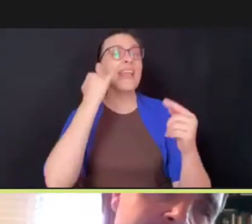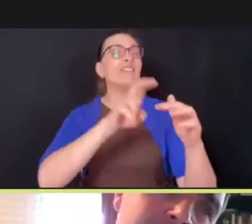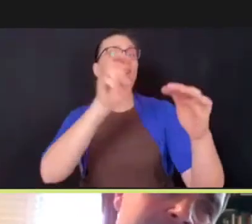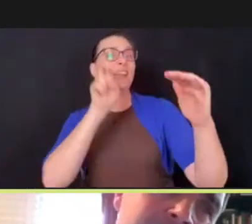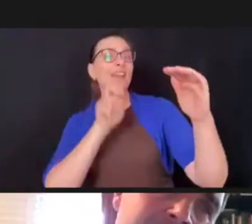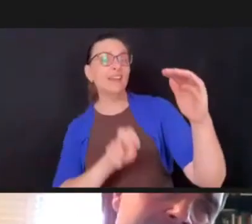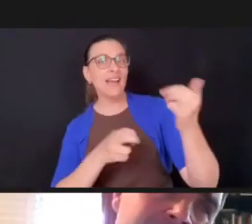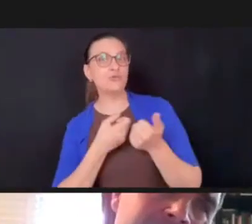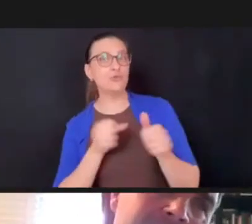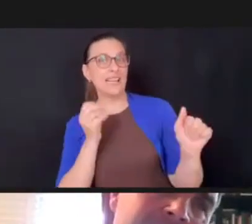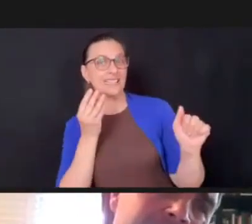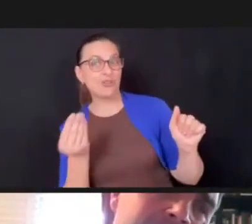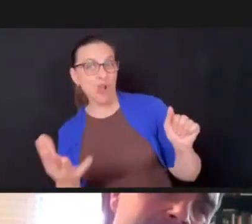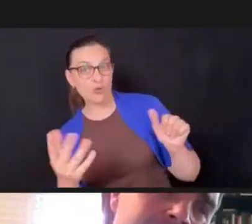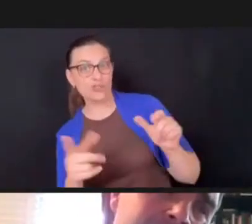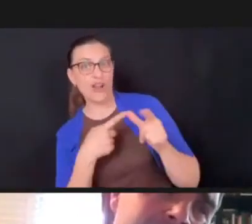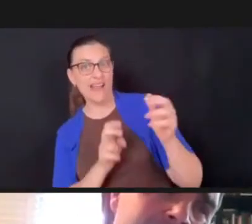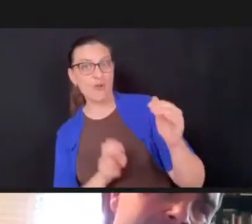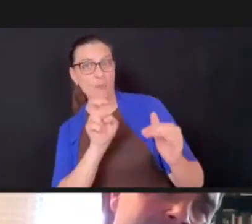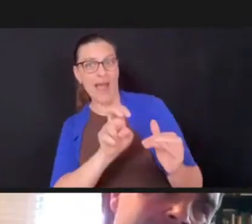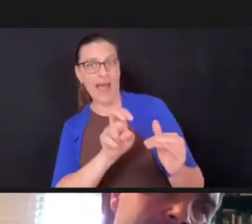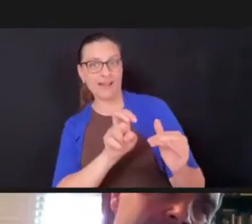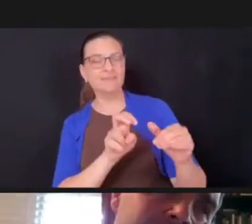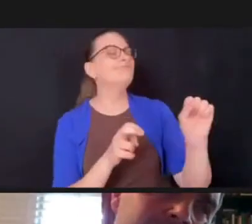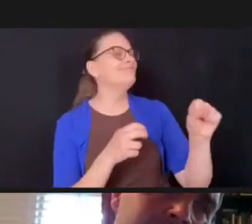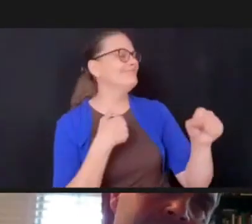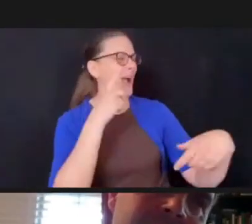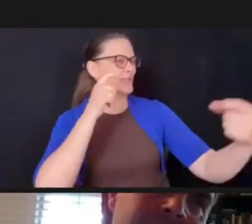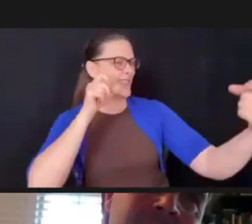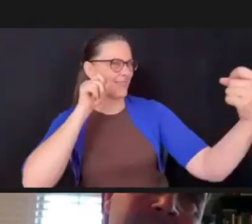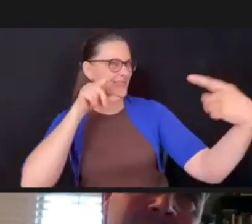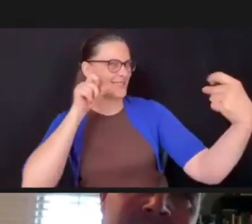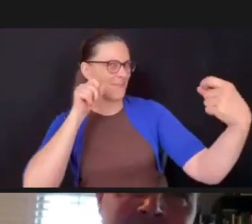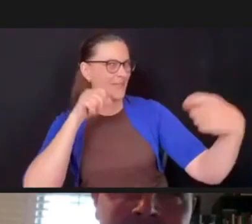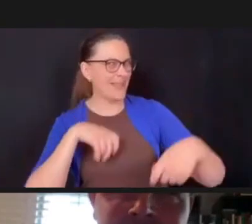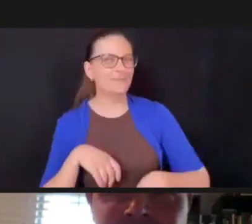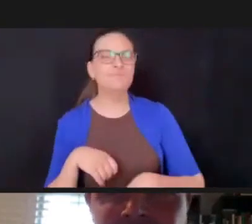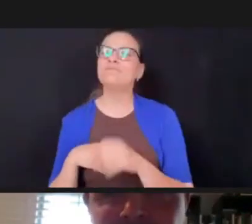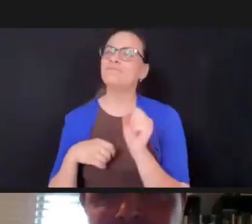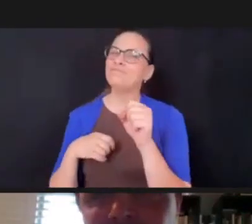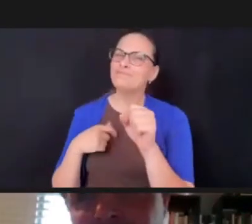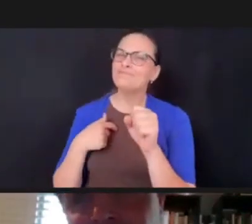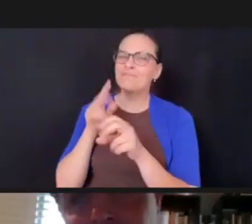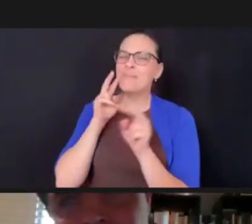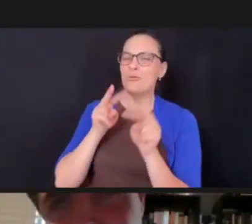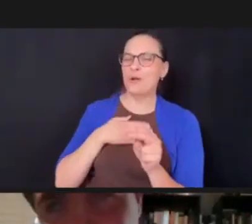same thing. Yeah. Let me look at my notes. So we were kind of talking about,